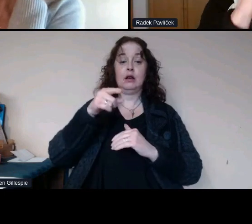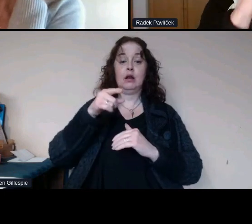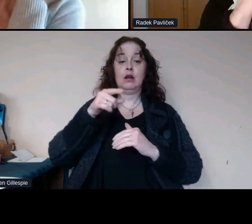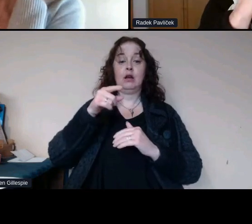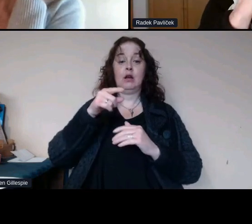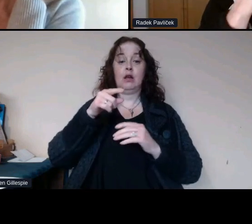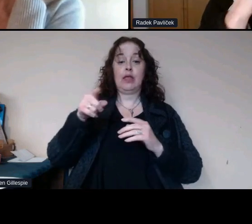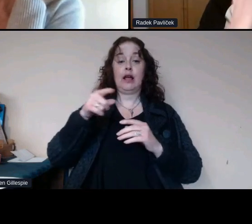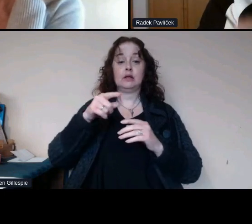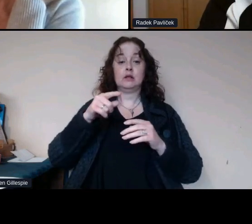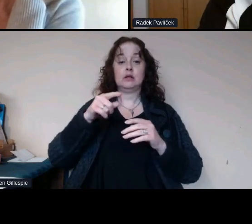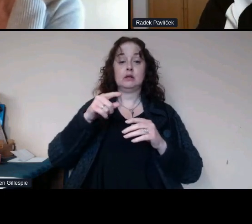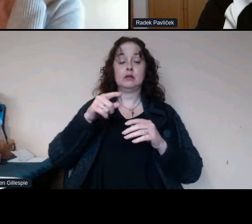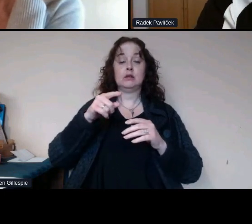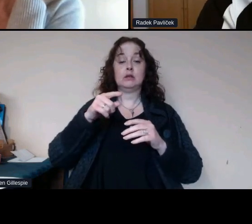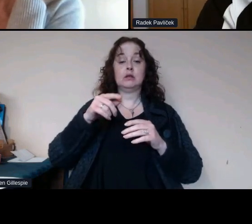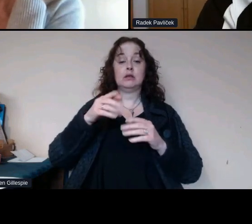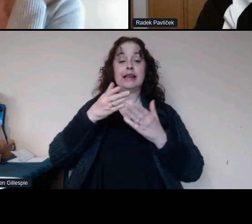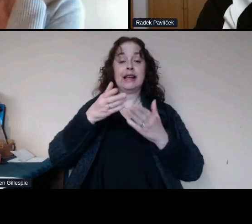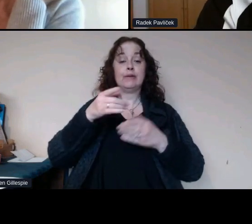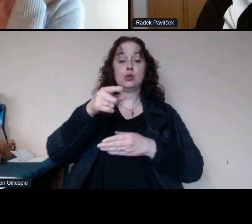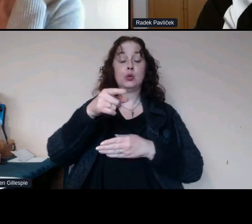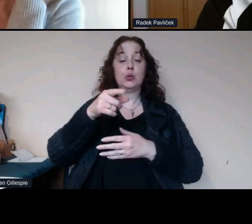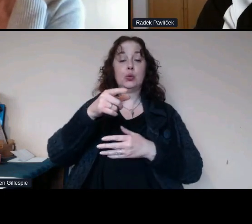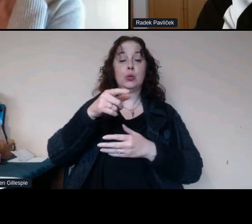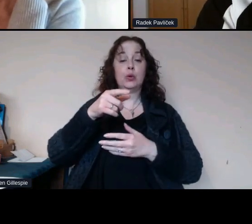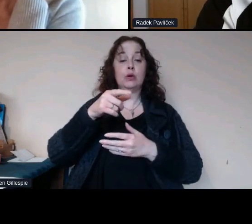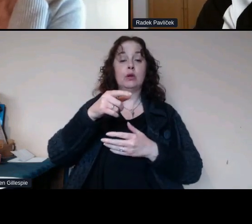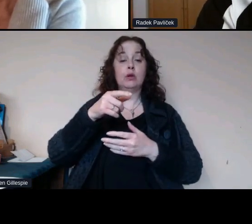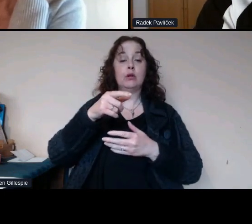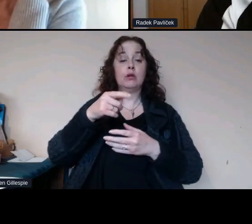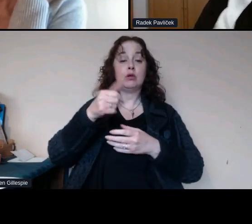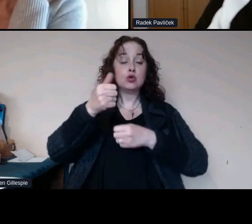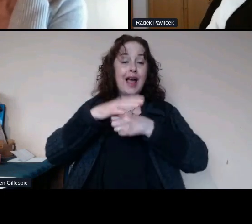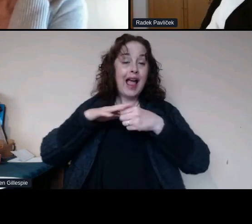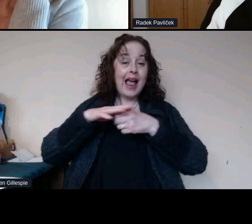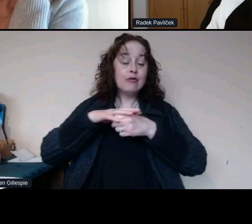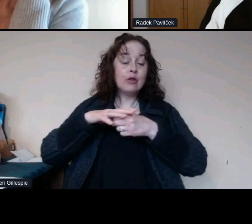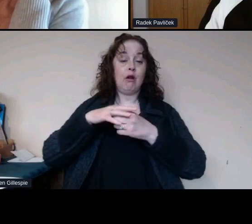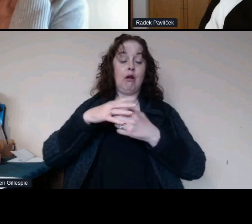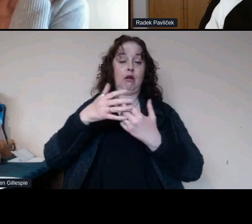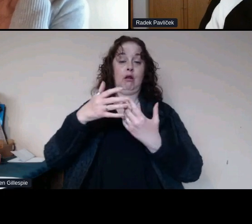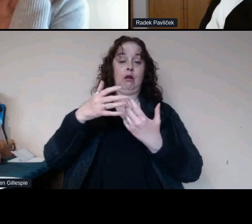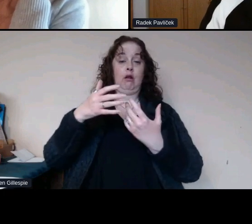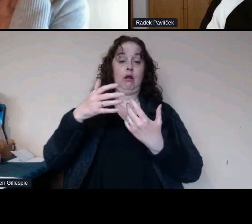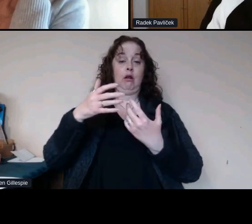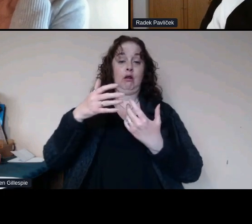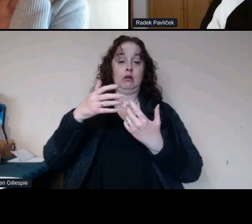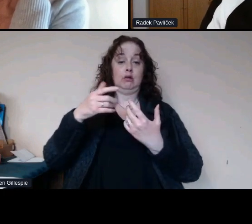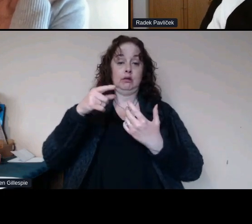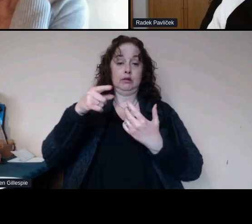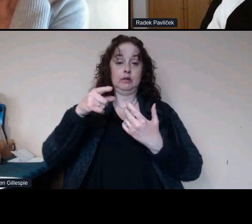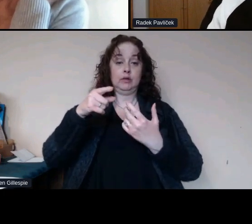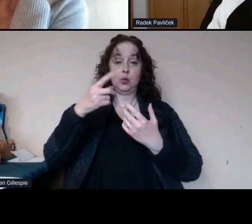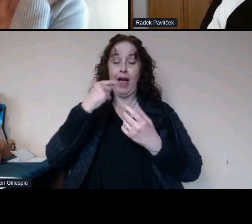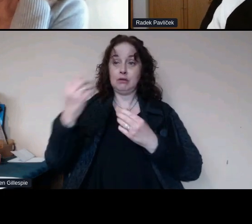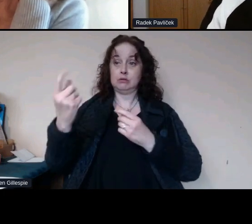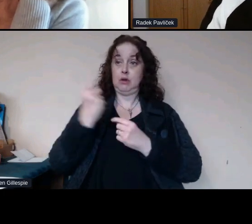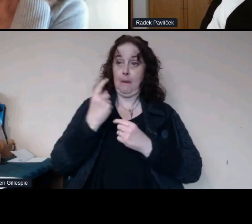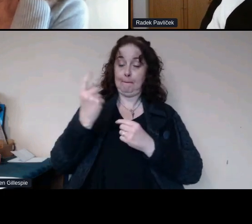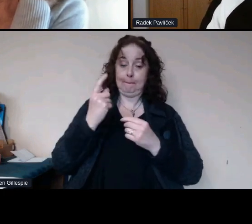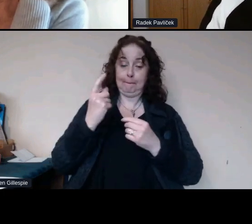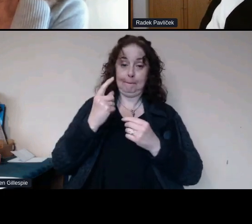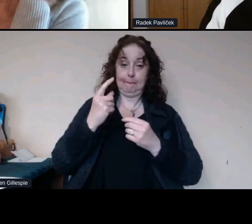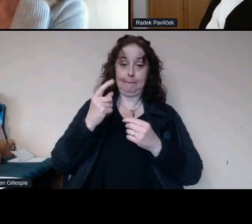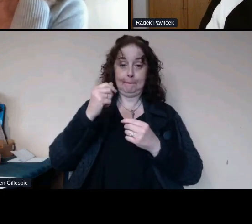you a very good array of webinars that you can attend and gain